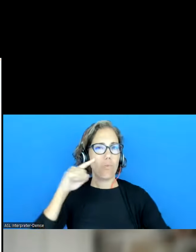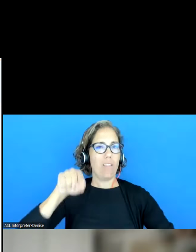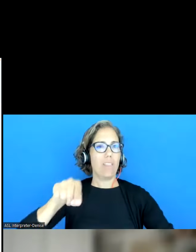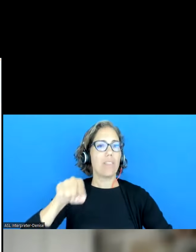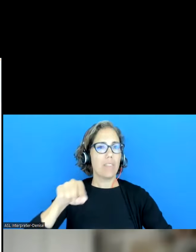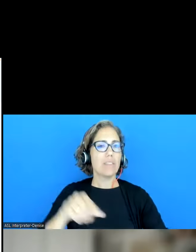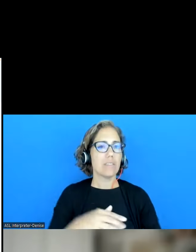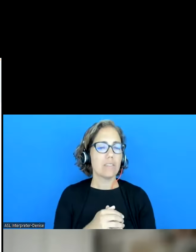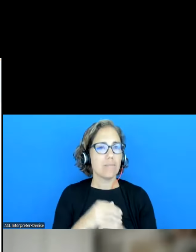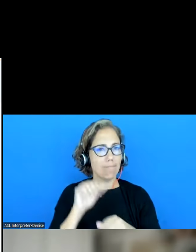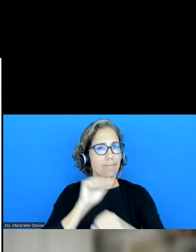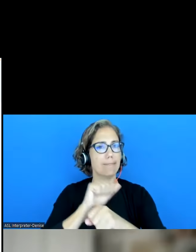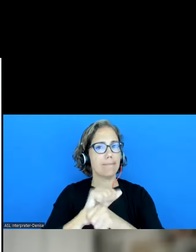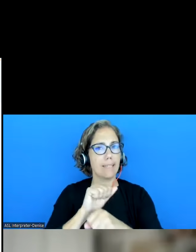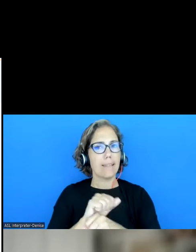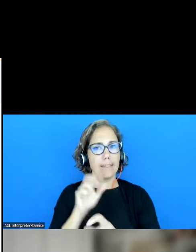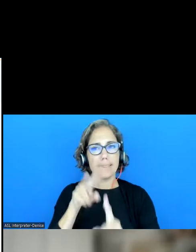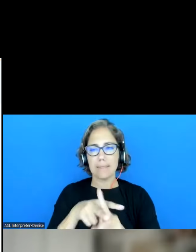this task.